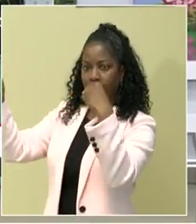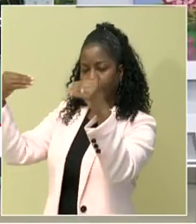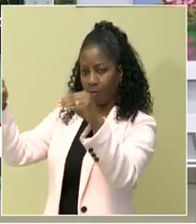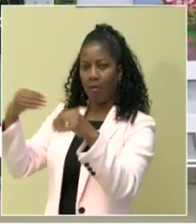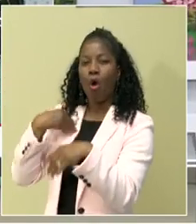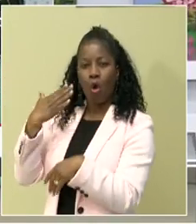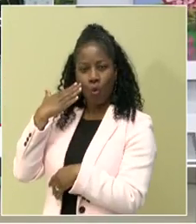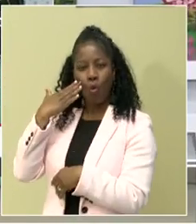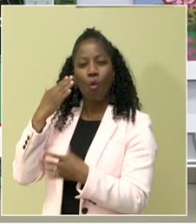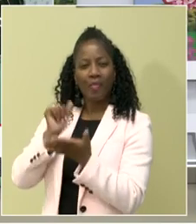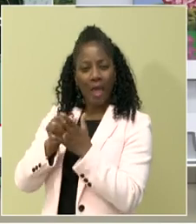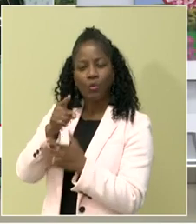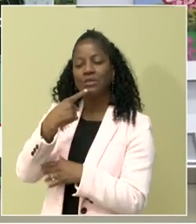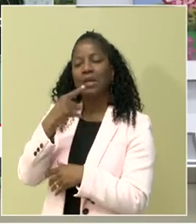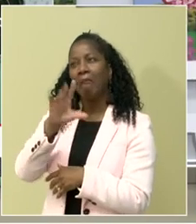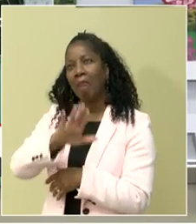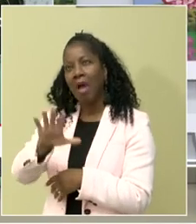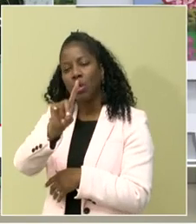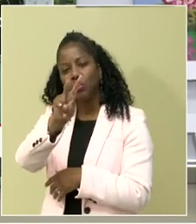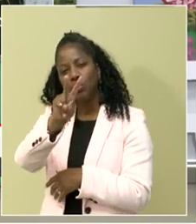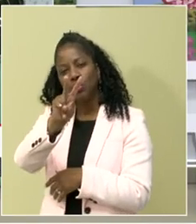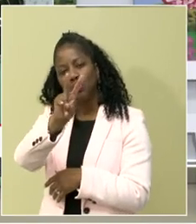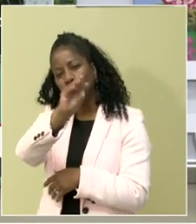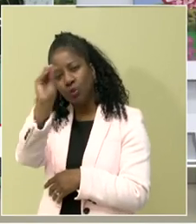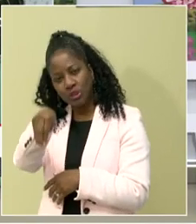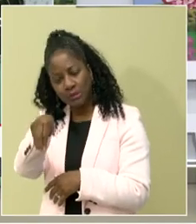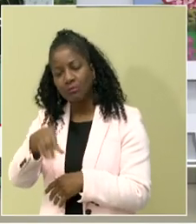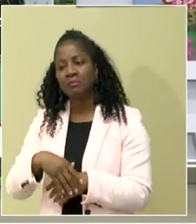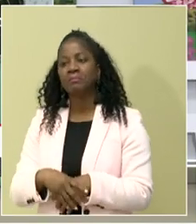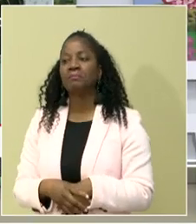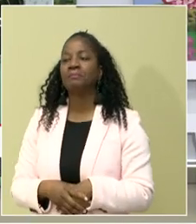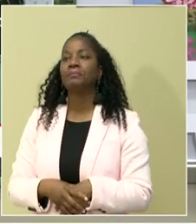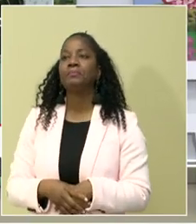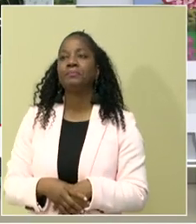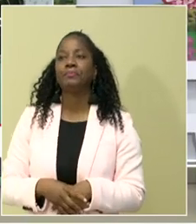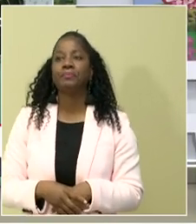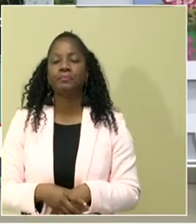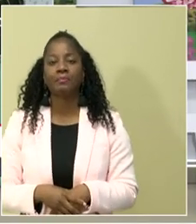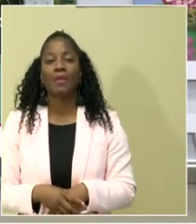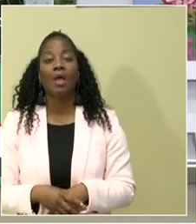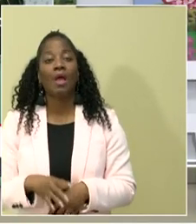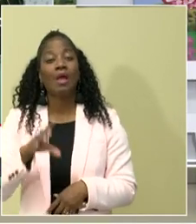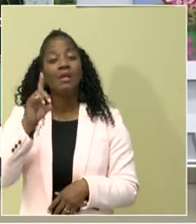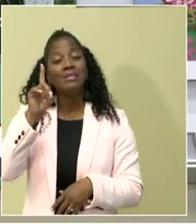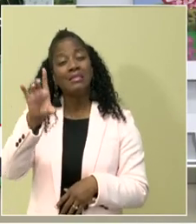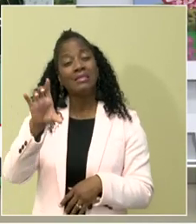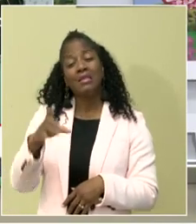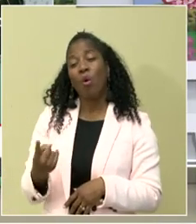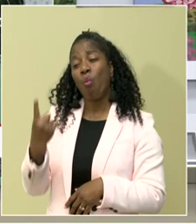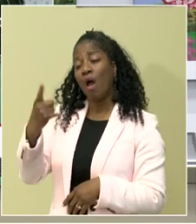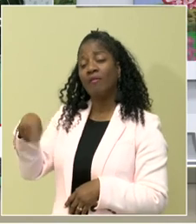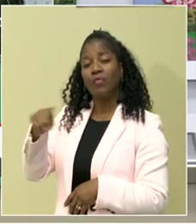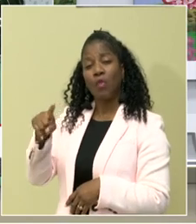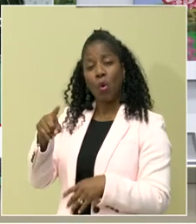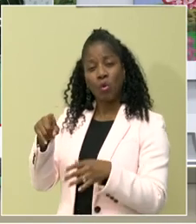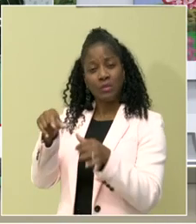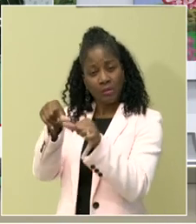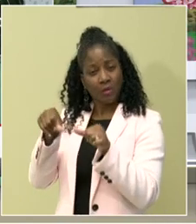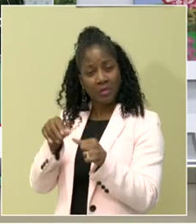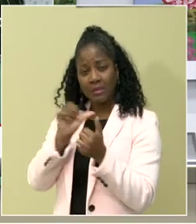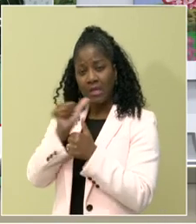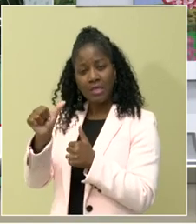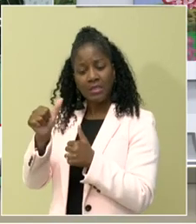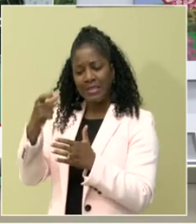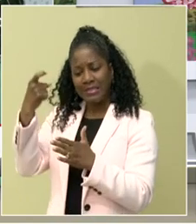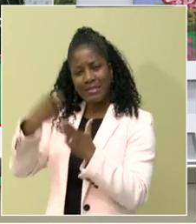I know it's like you said, 2%. As I recall, D.C. is one of the jurisdictions that doesn't tax Social Security,